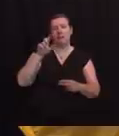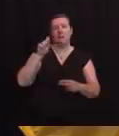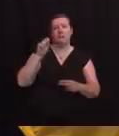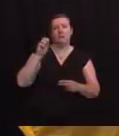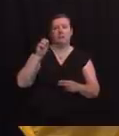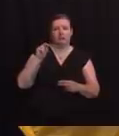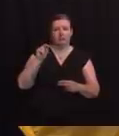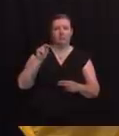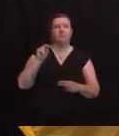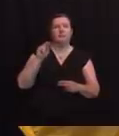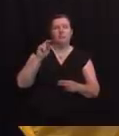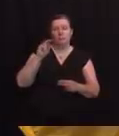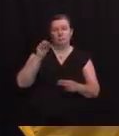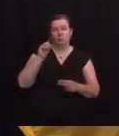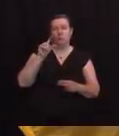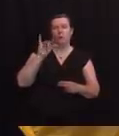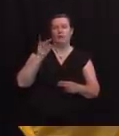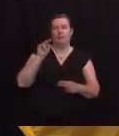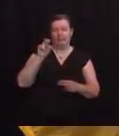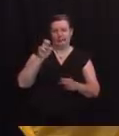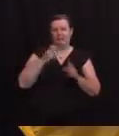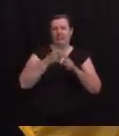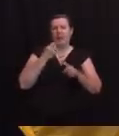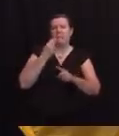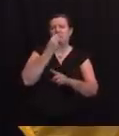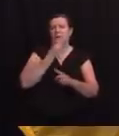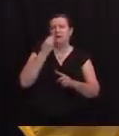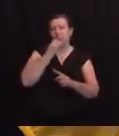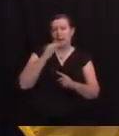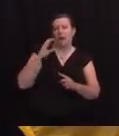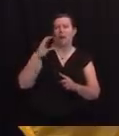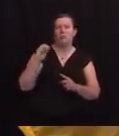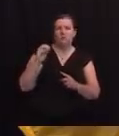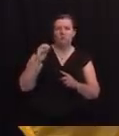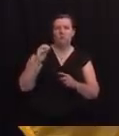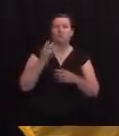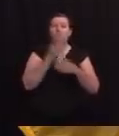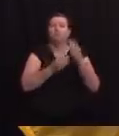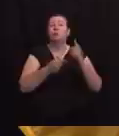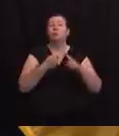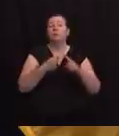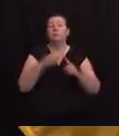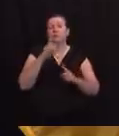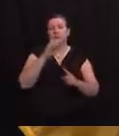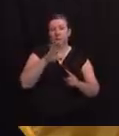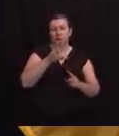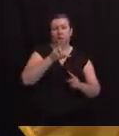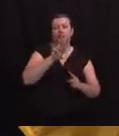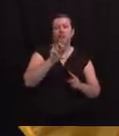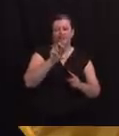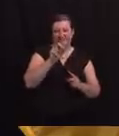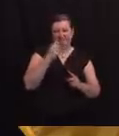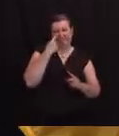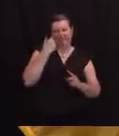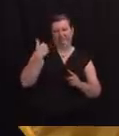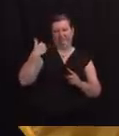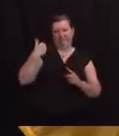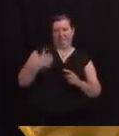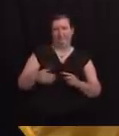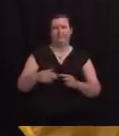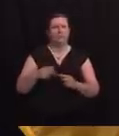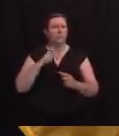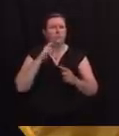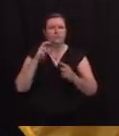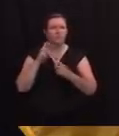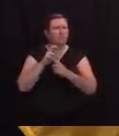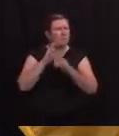Nelson Jolene, who passed away on December 30th at the age of 79. That is a $1 million smile. I think we can all agree to that, right?